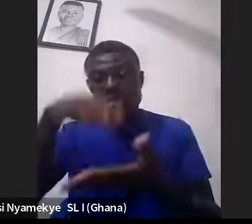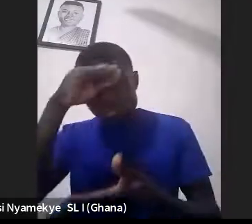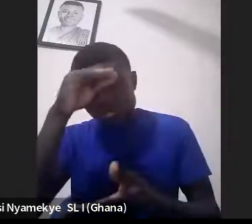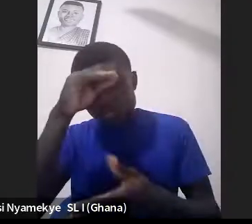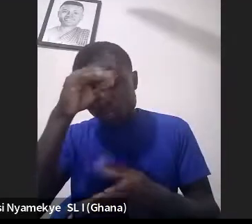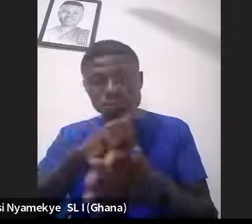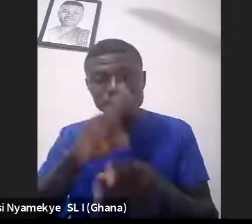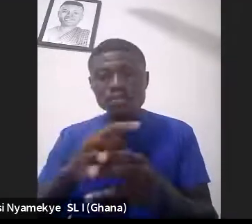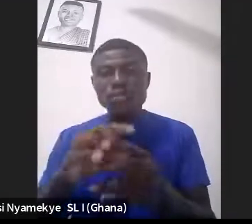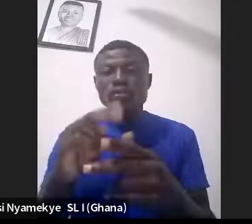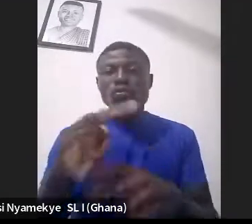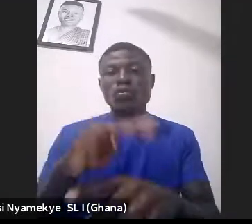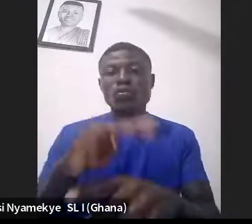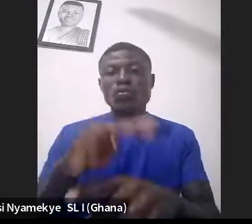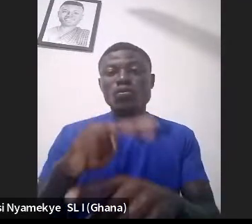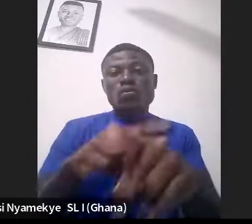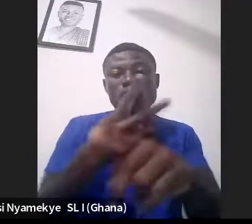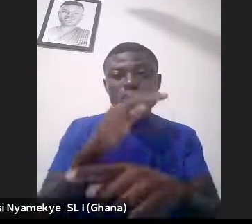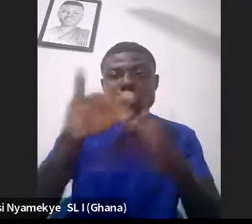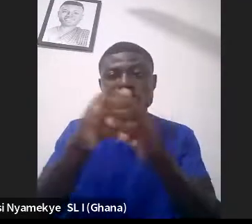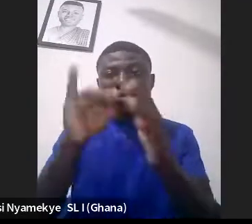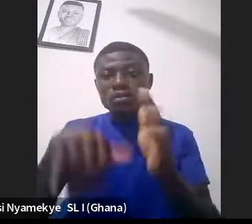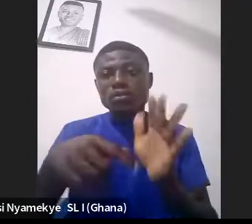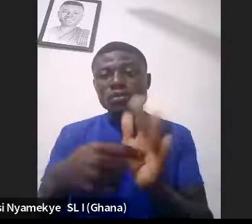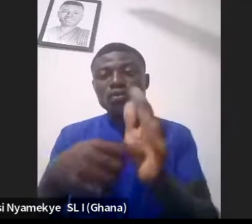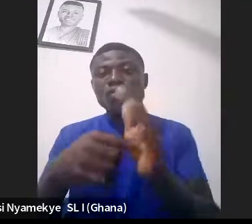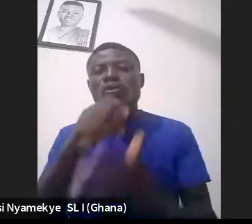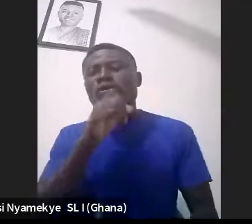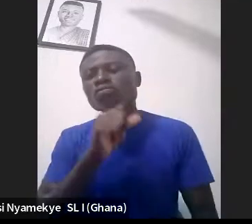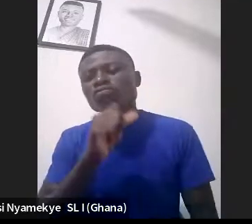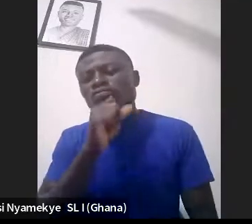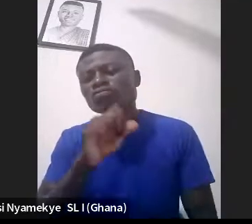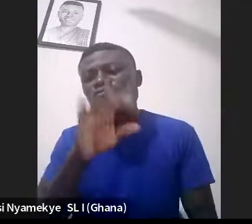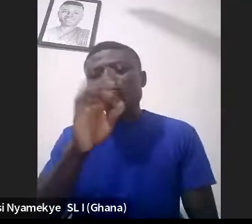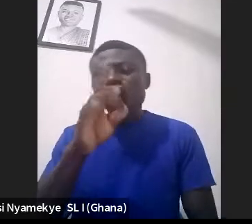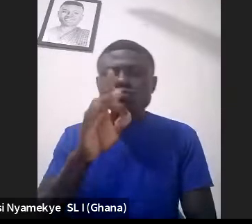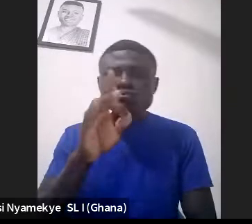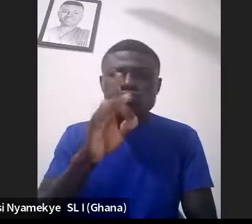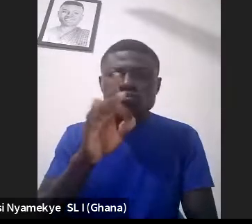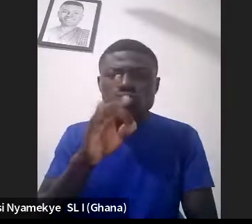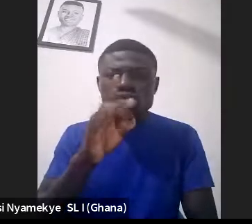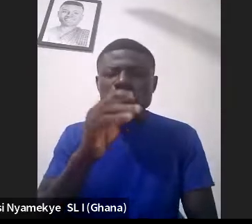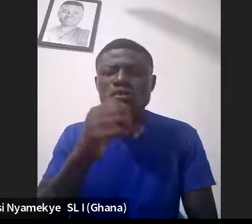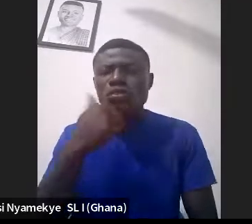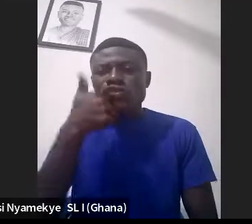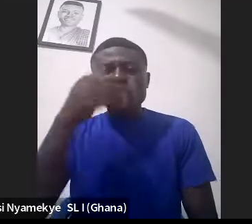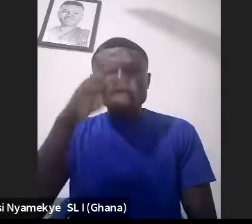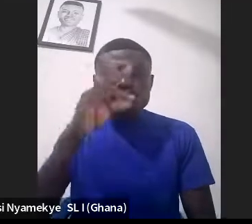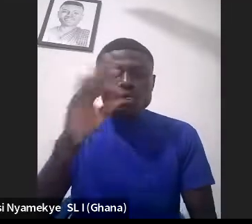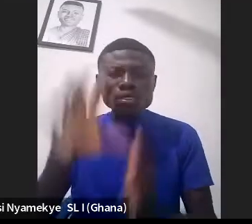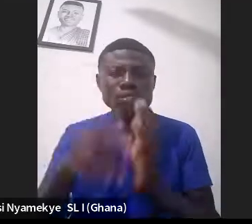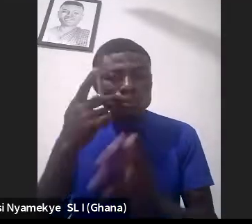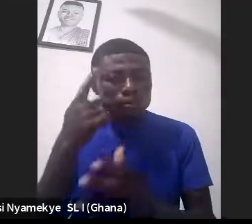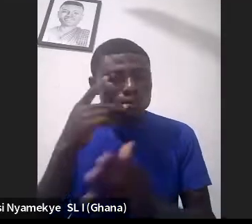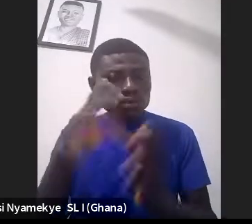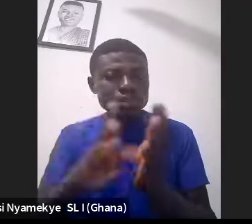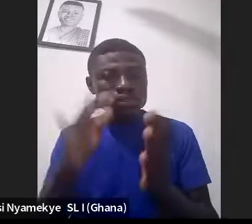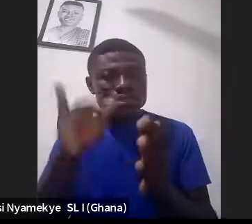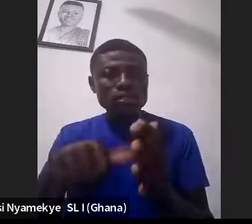he's severe at the age of 8, almost 9. And he has a few other things going on for him